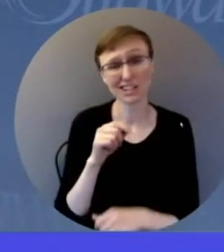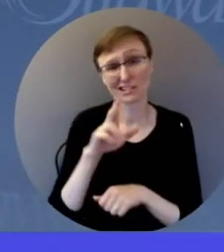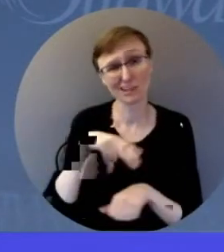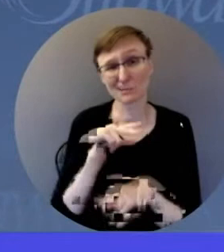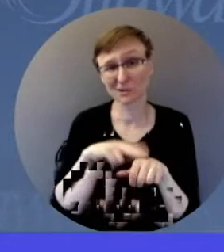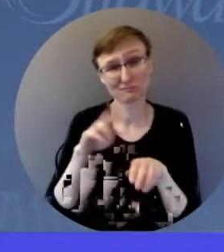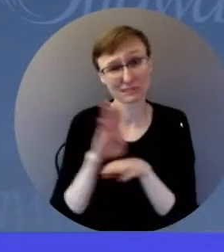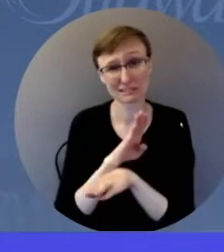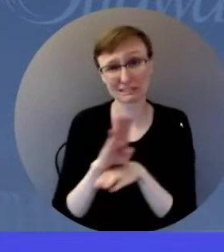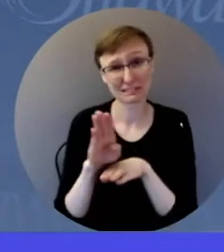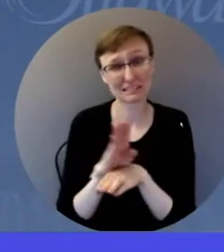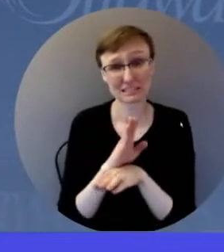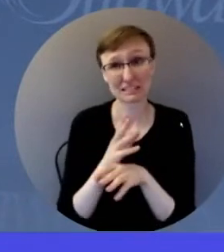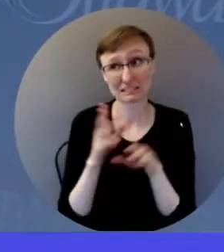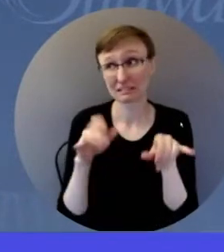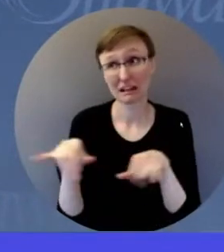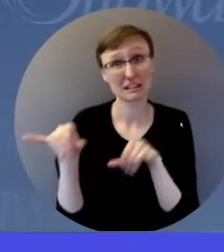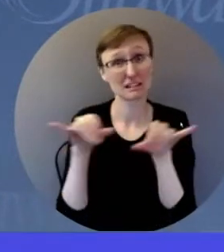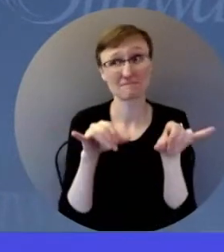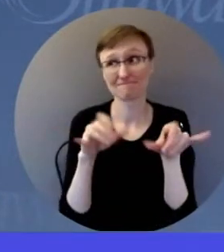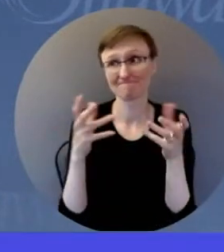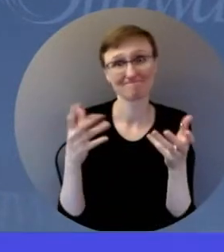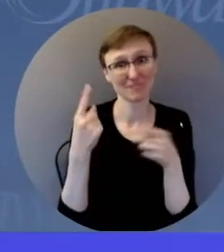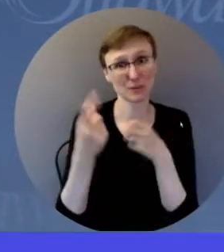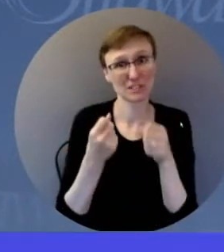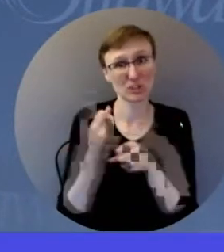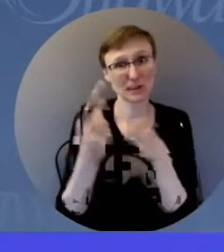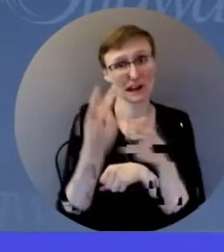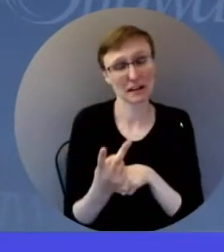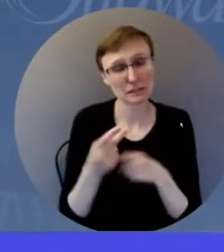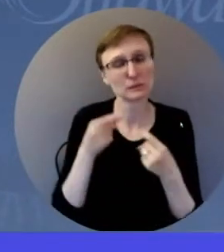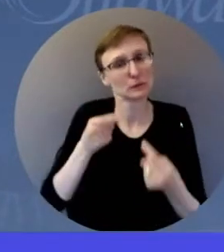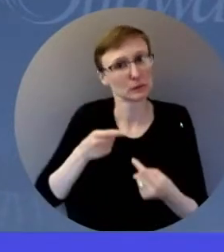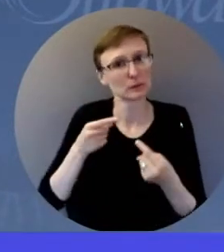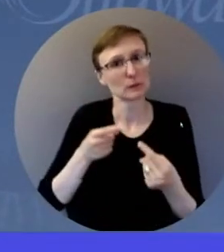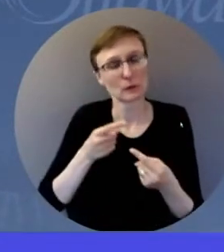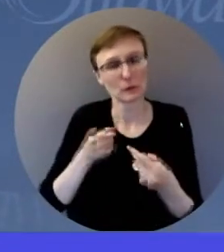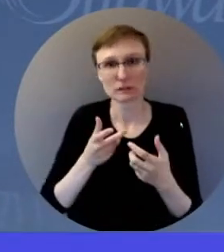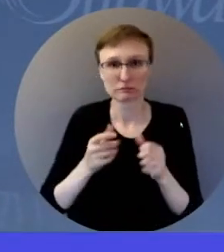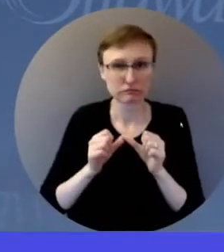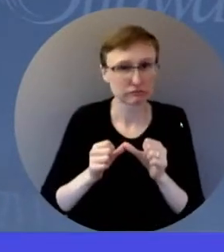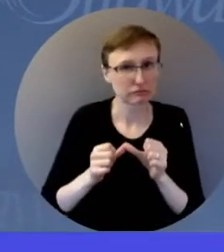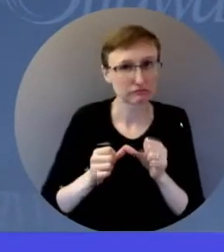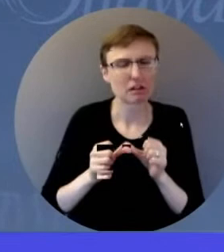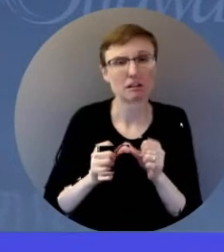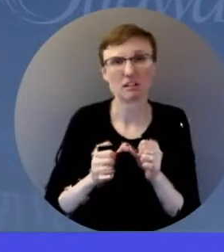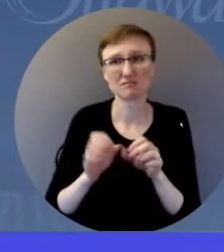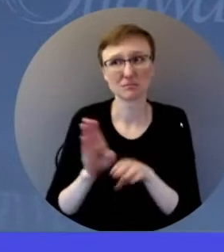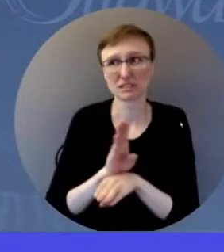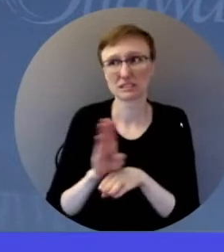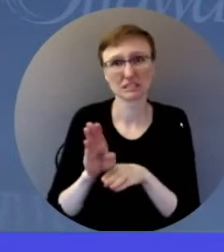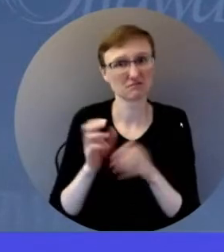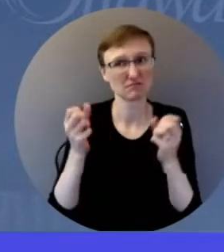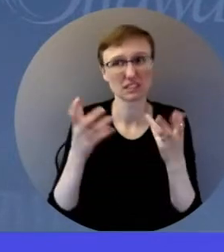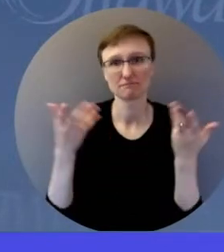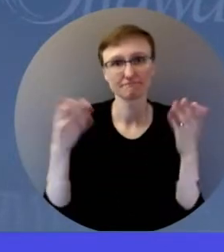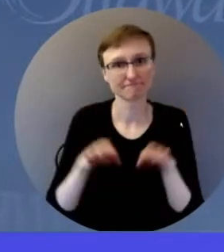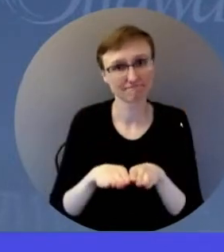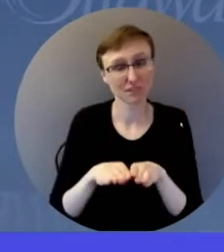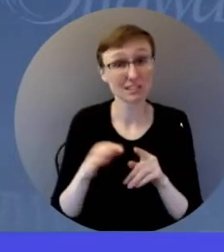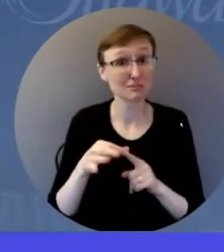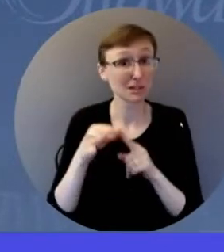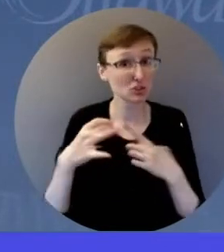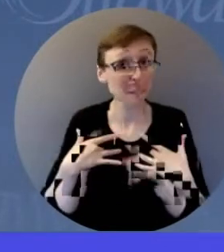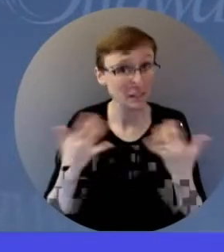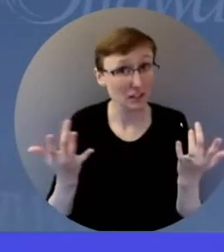have been extremely difficult, with all of the business streams basically shut down. Special events, musical